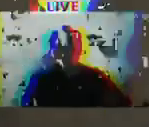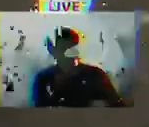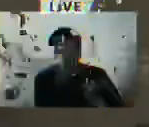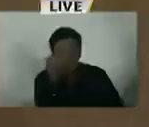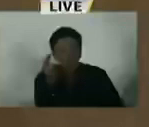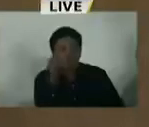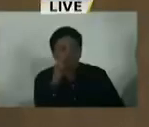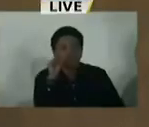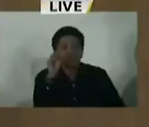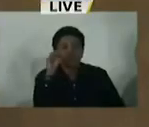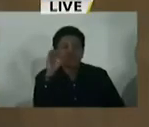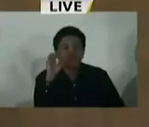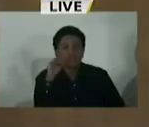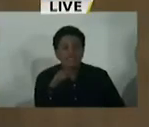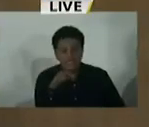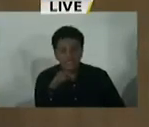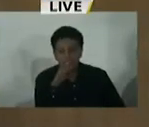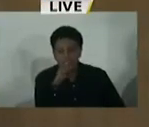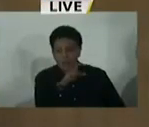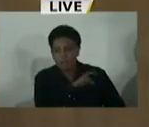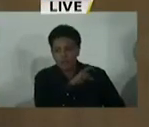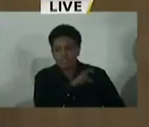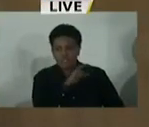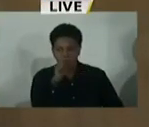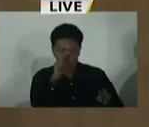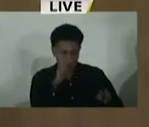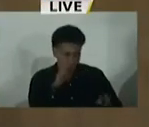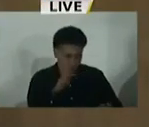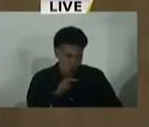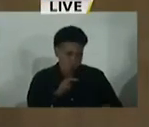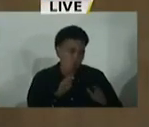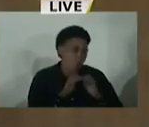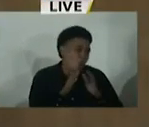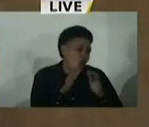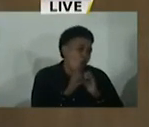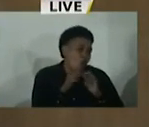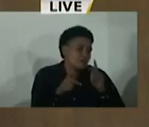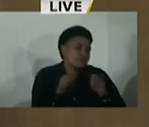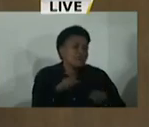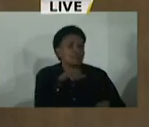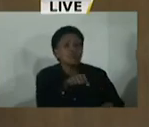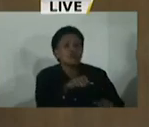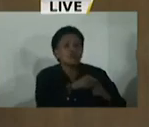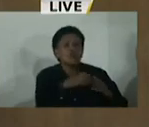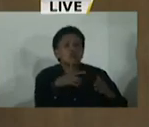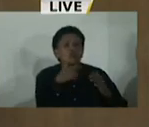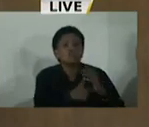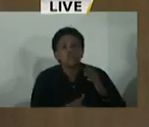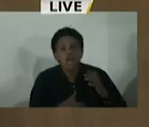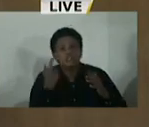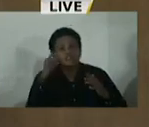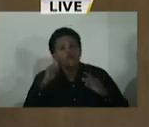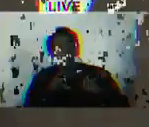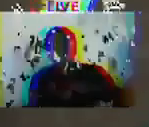is now. State of emergency as a policing tool in which persons can be detained without charge